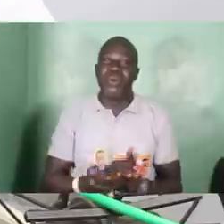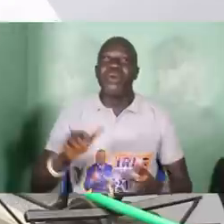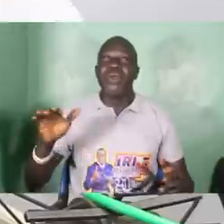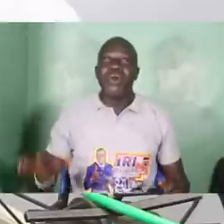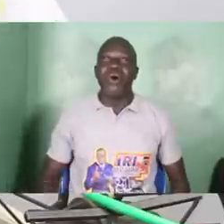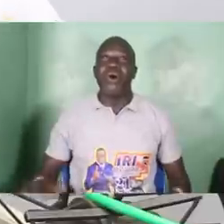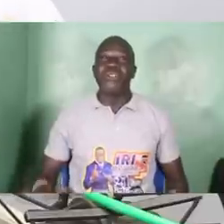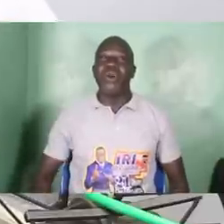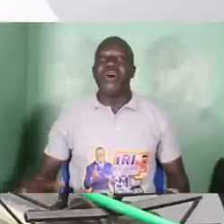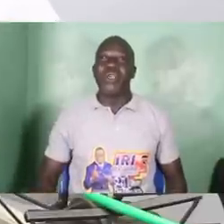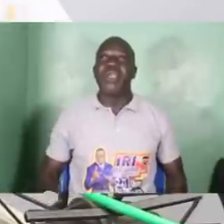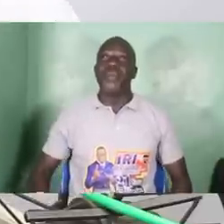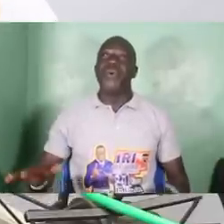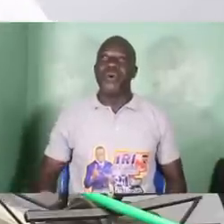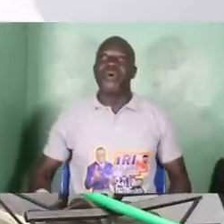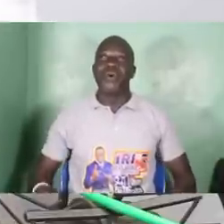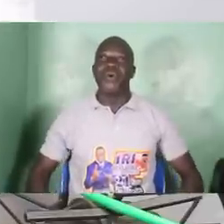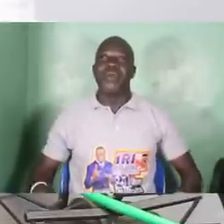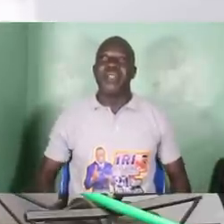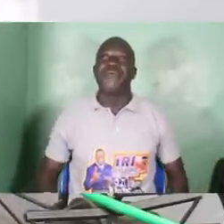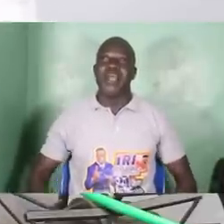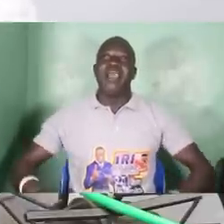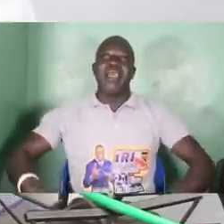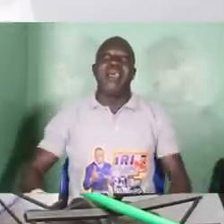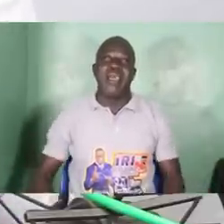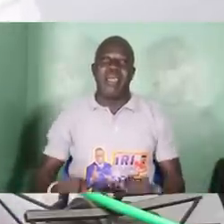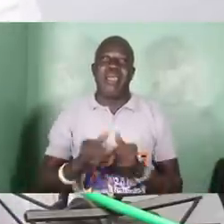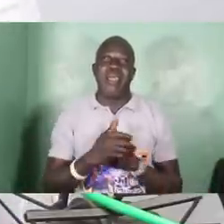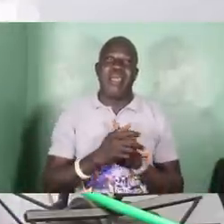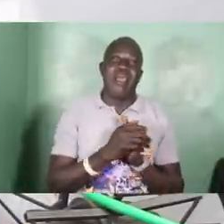ìbùkún, ojo ìbùkún la fẹ́.